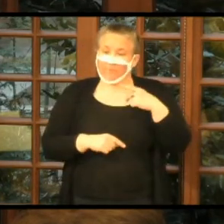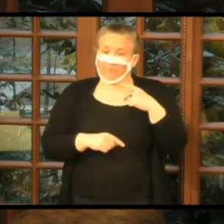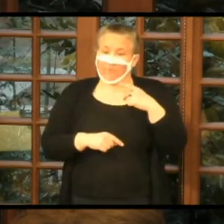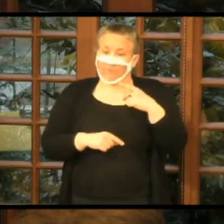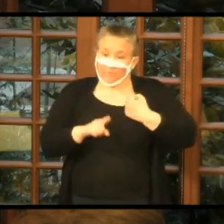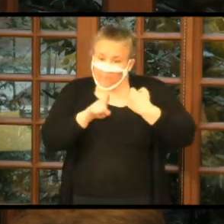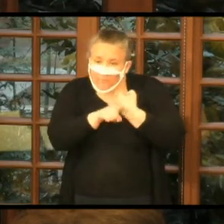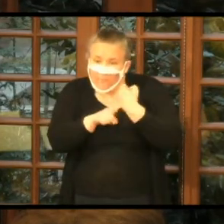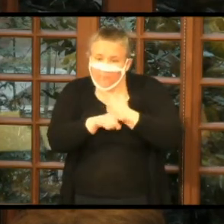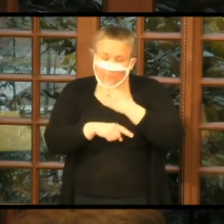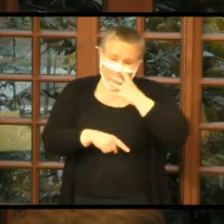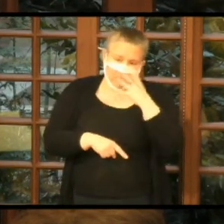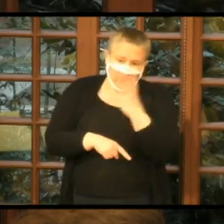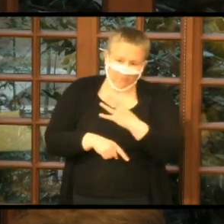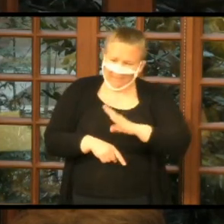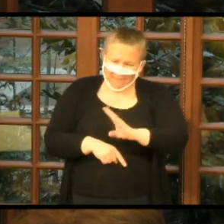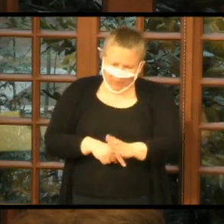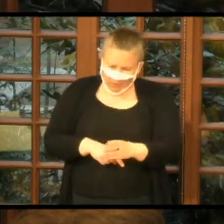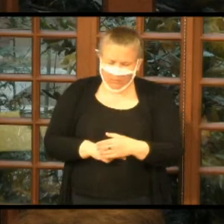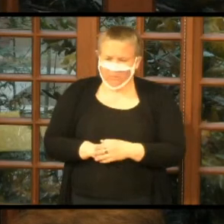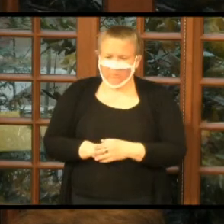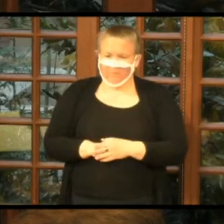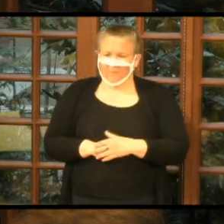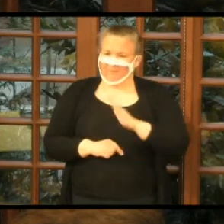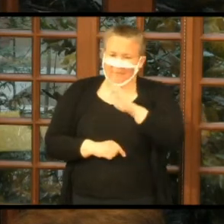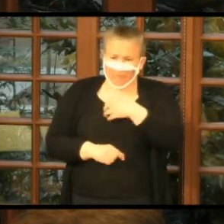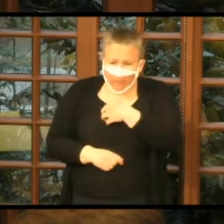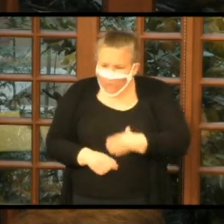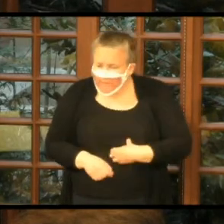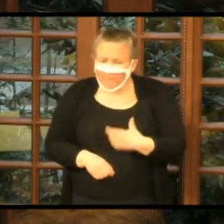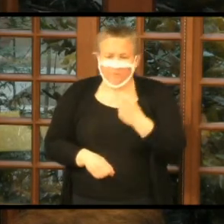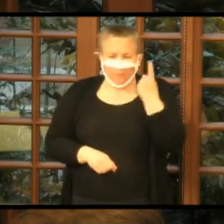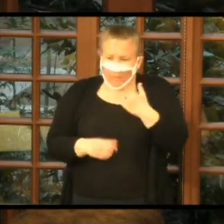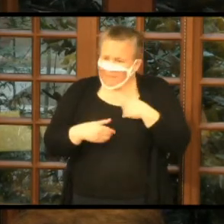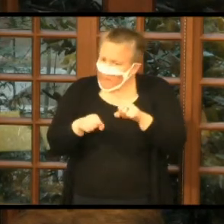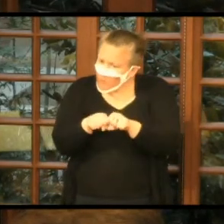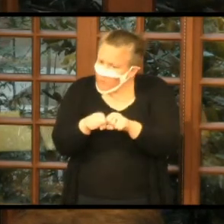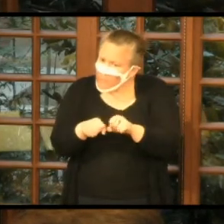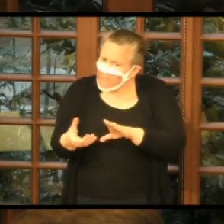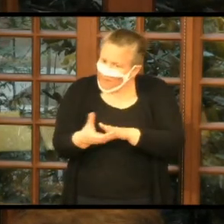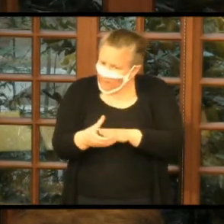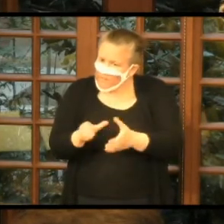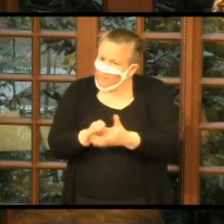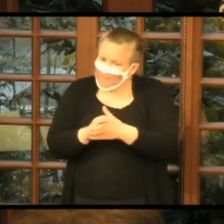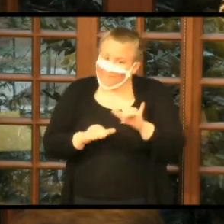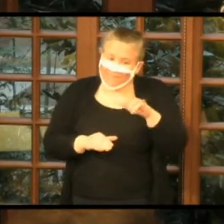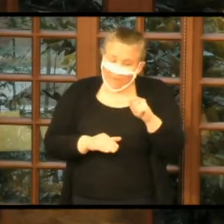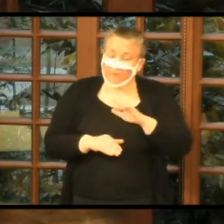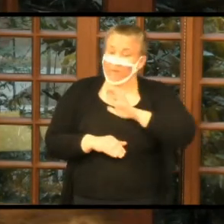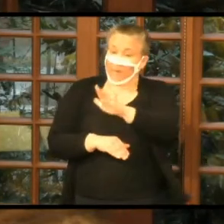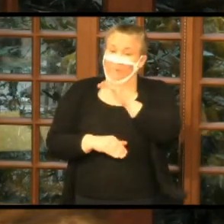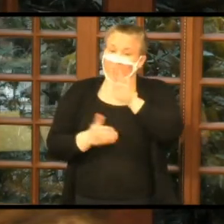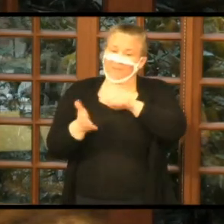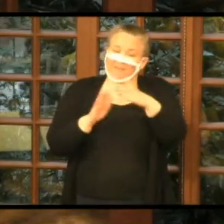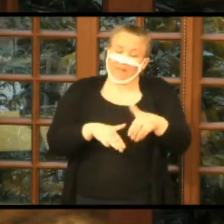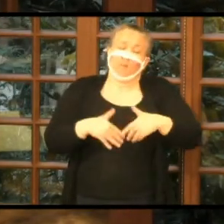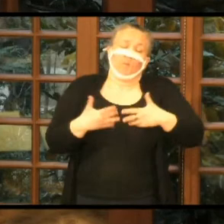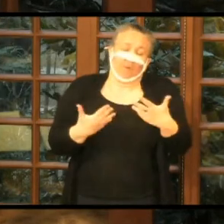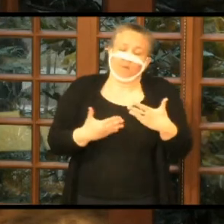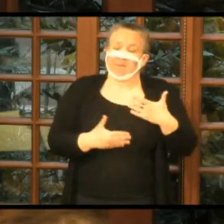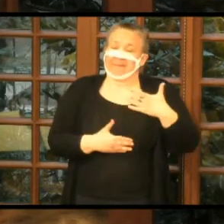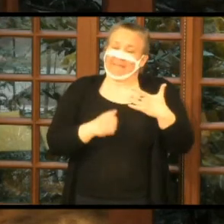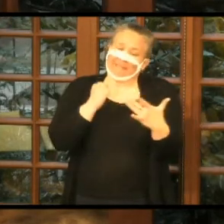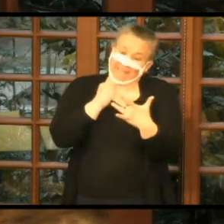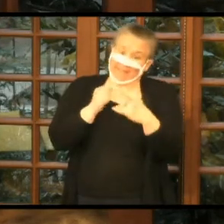been beaten or neglected. She never went hungry, always had shoes that fit. Her mother's death, well, she was technically